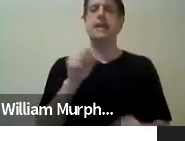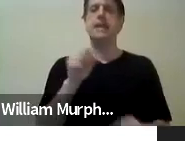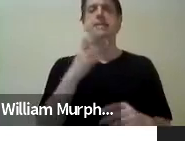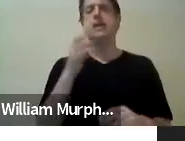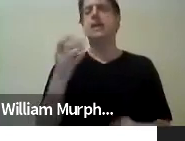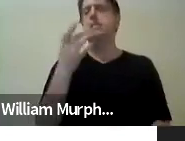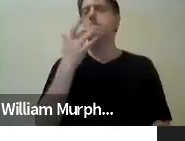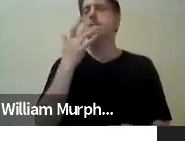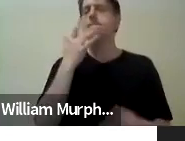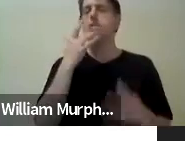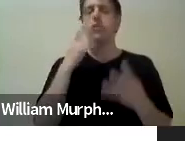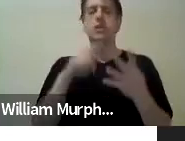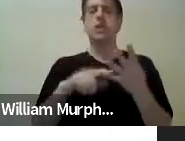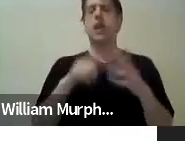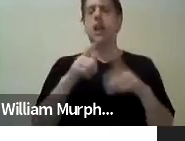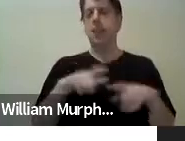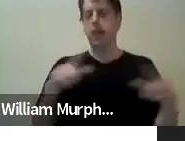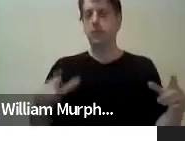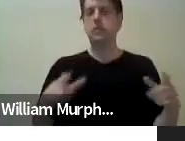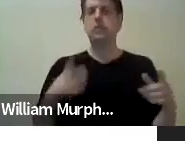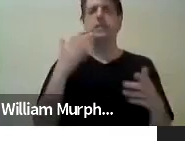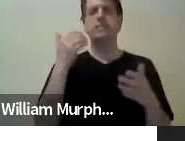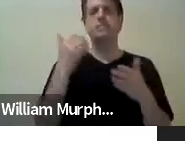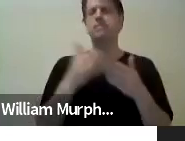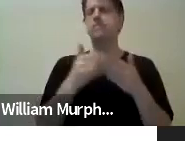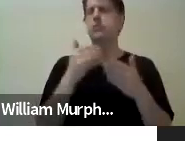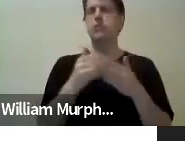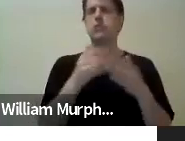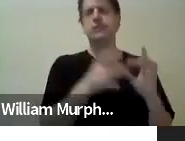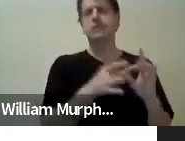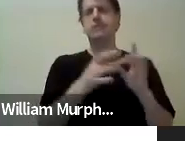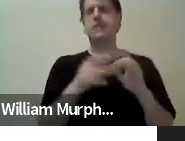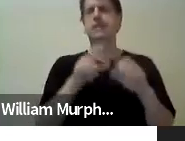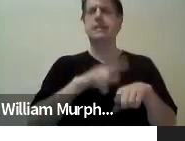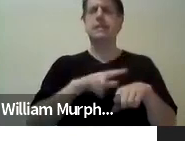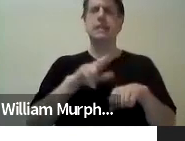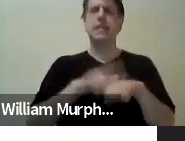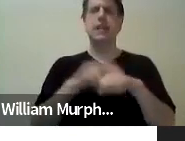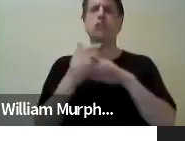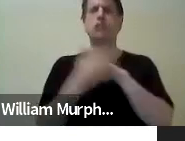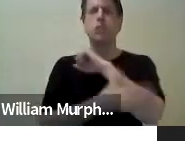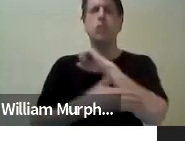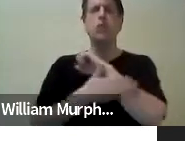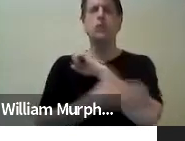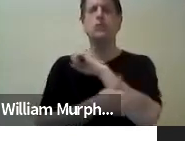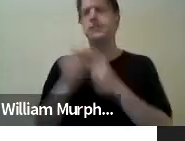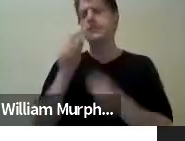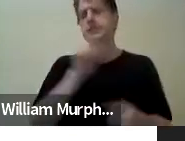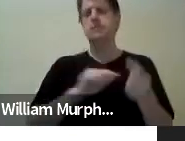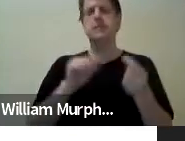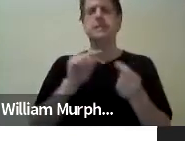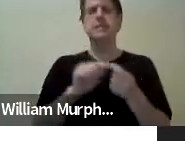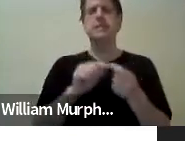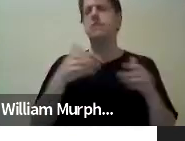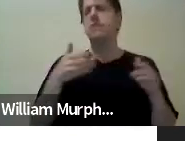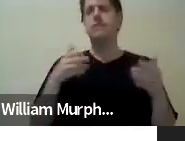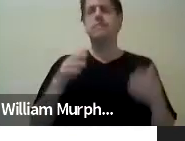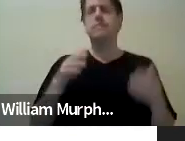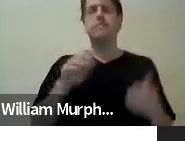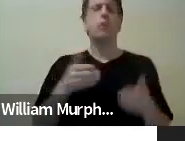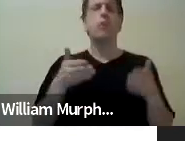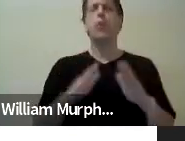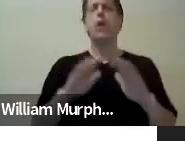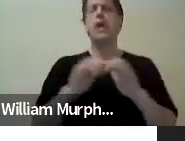So these are very closely related to national origin, but talk about something specific and the specific way that a person is